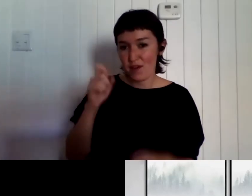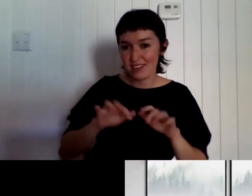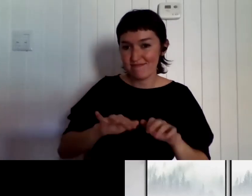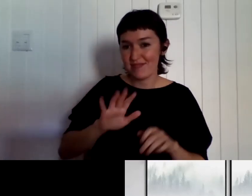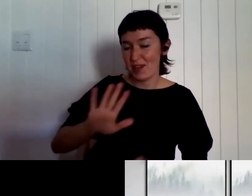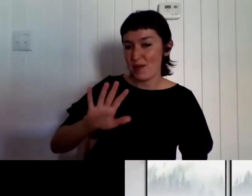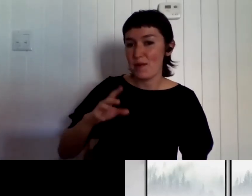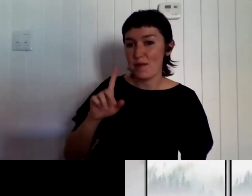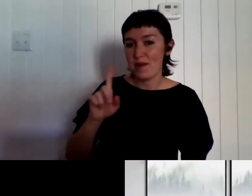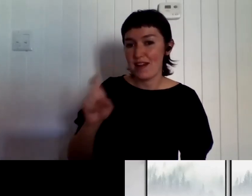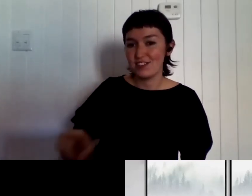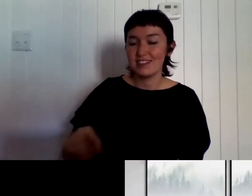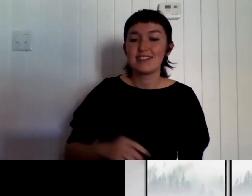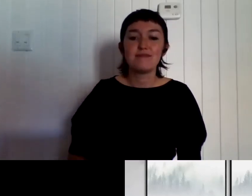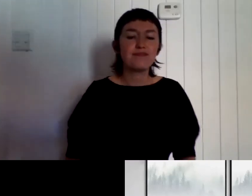share before we wrap up?